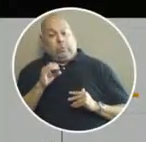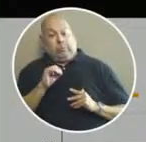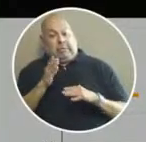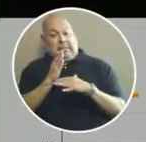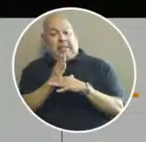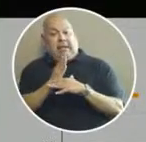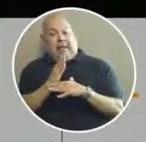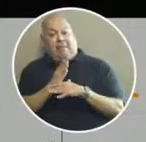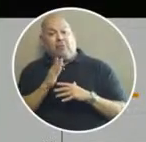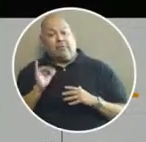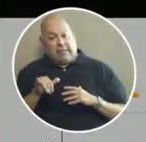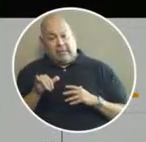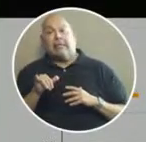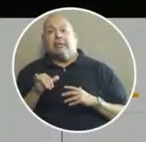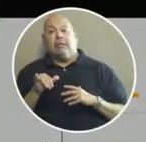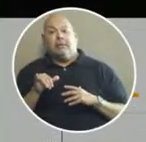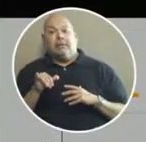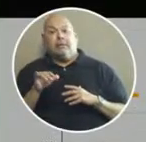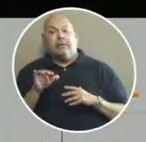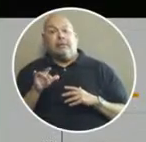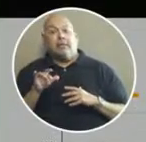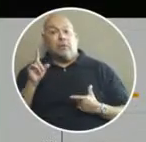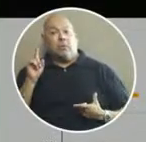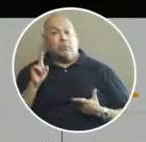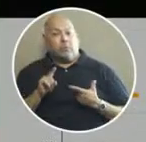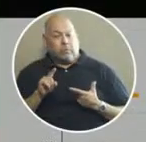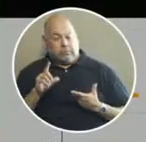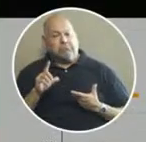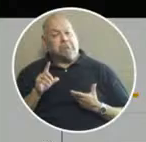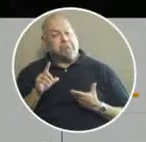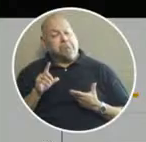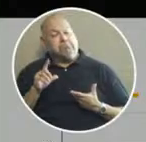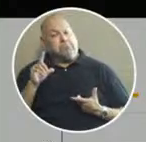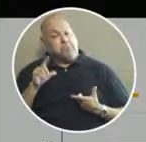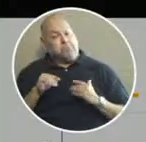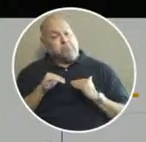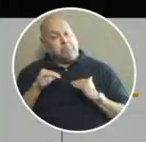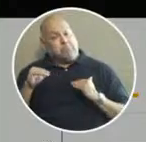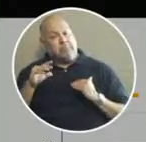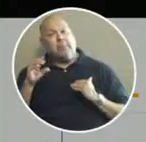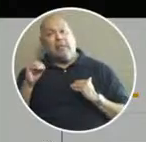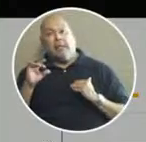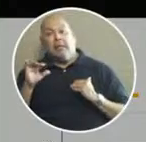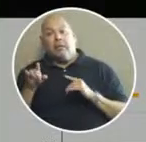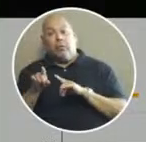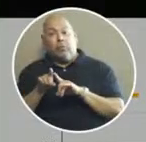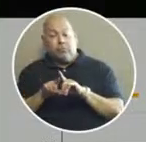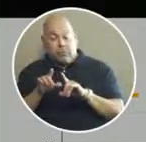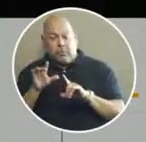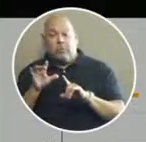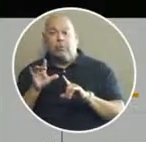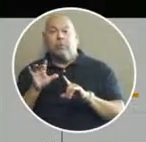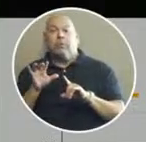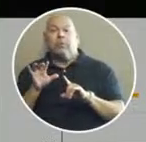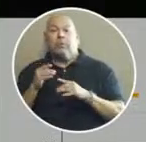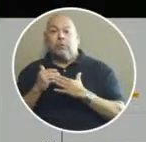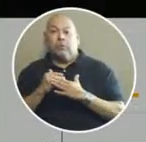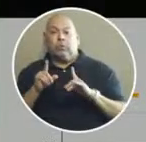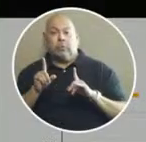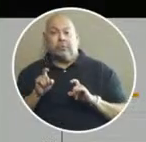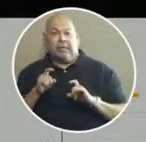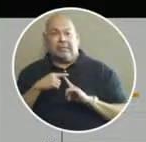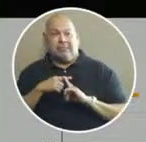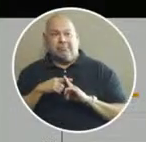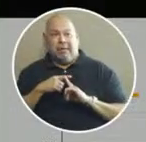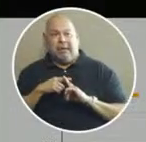week, has also been decreasing and has been stable, and as well as the new positive cases